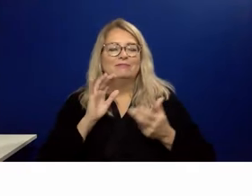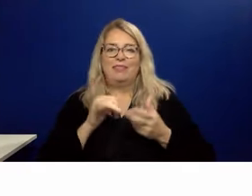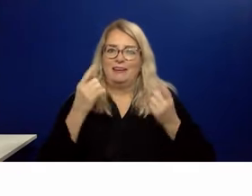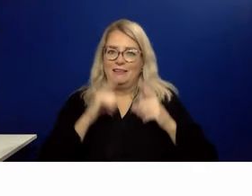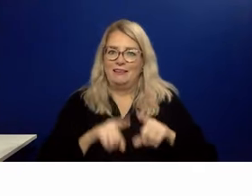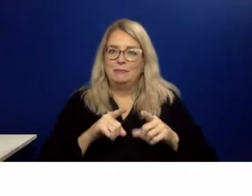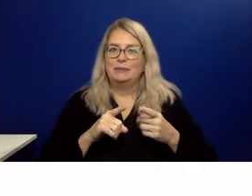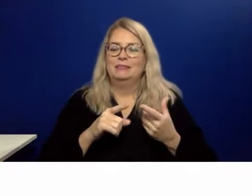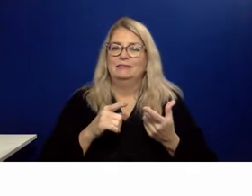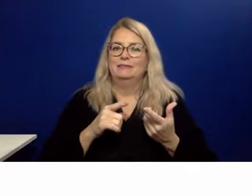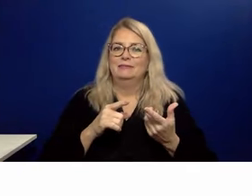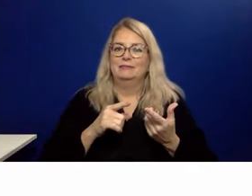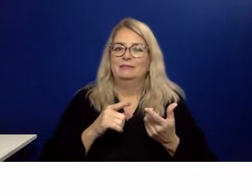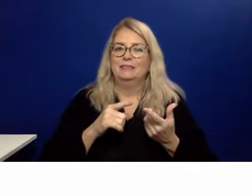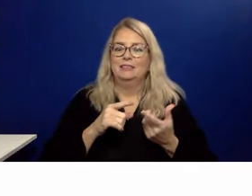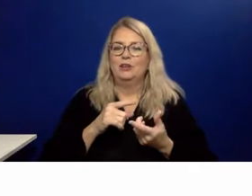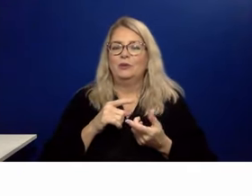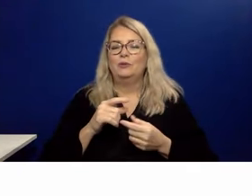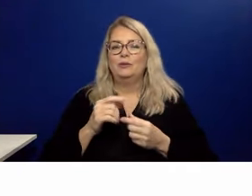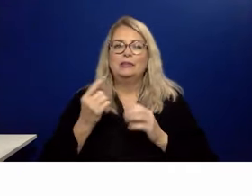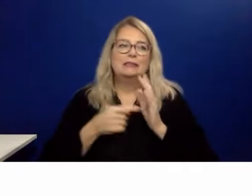would do home health visits, sometimes together